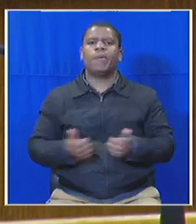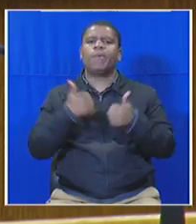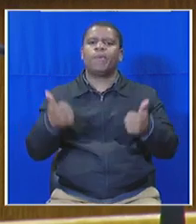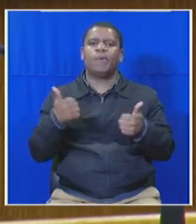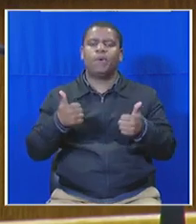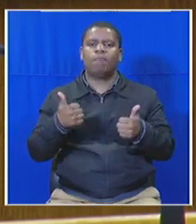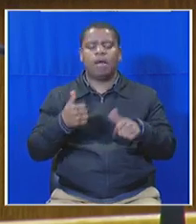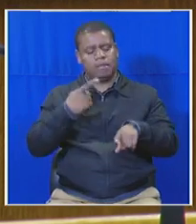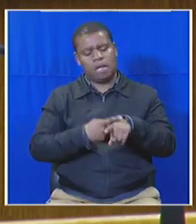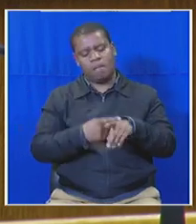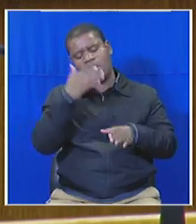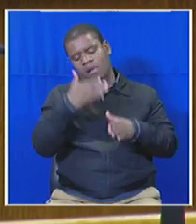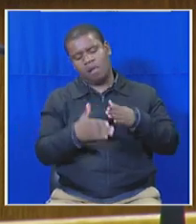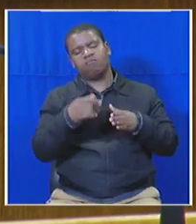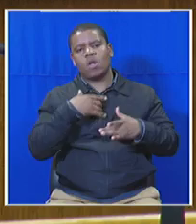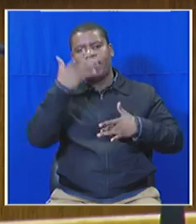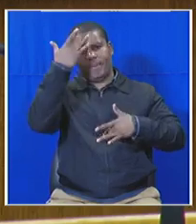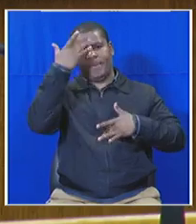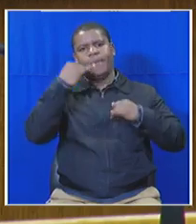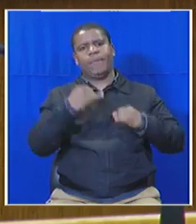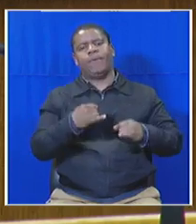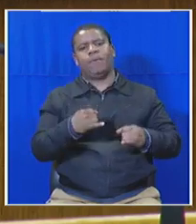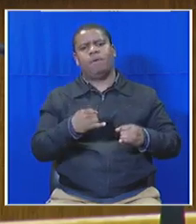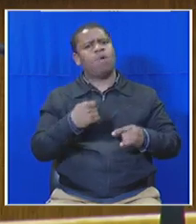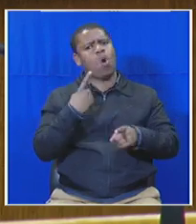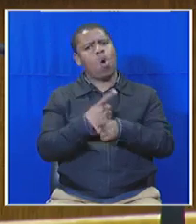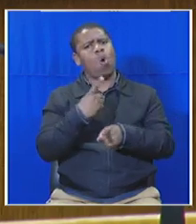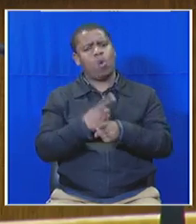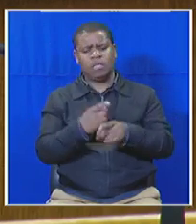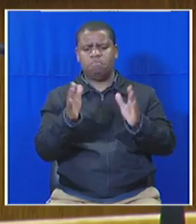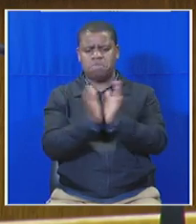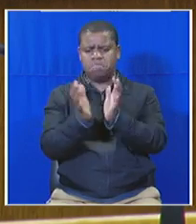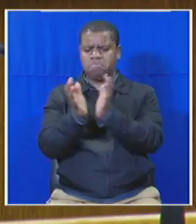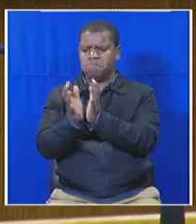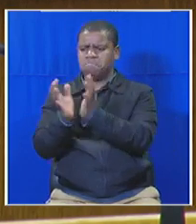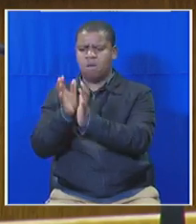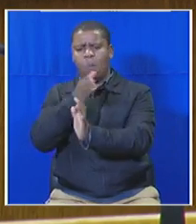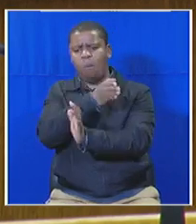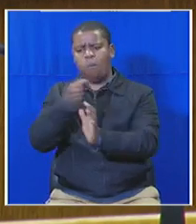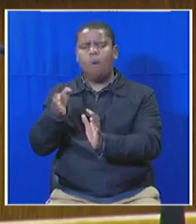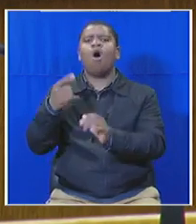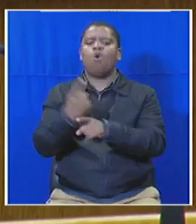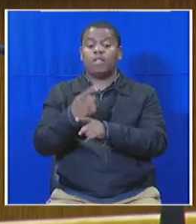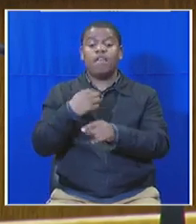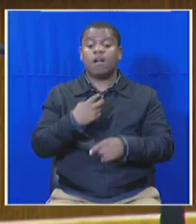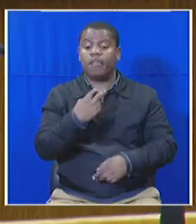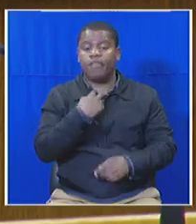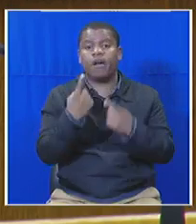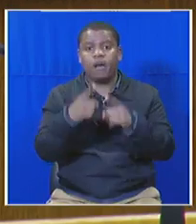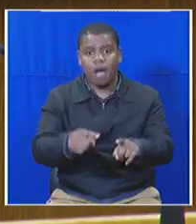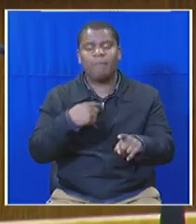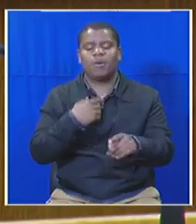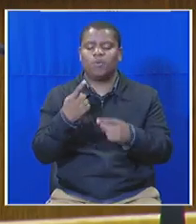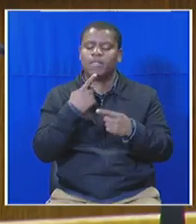ill. He would never miss a meeting without submitting an apology. His